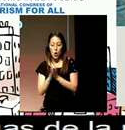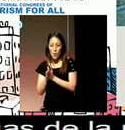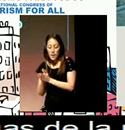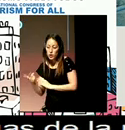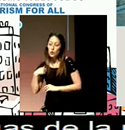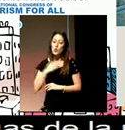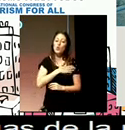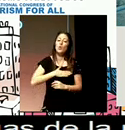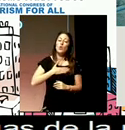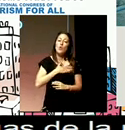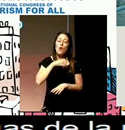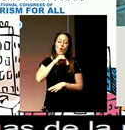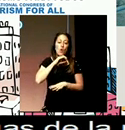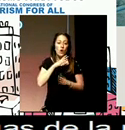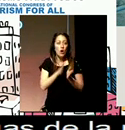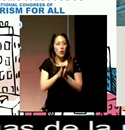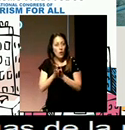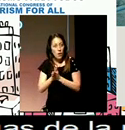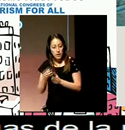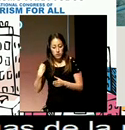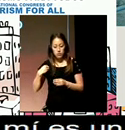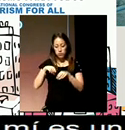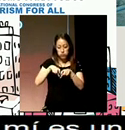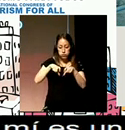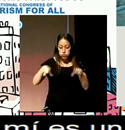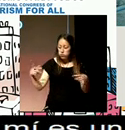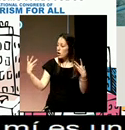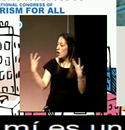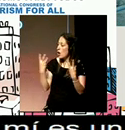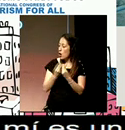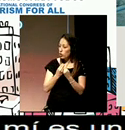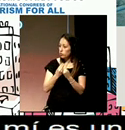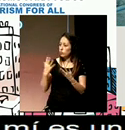It's a pleasure to share this roundtable with all of you